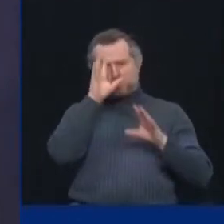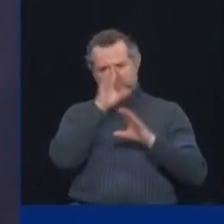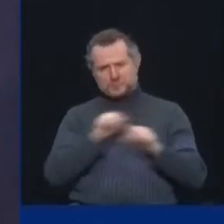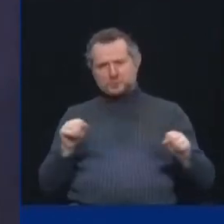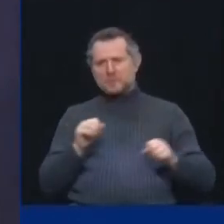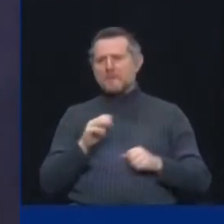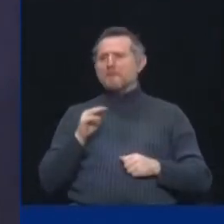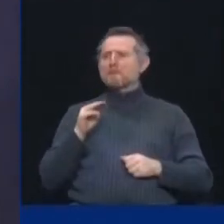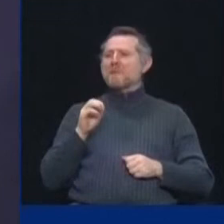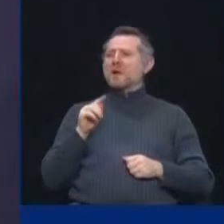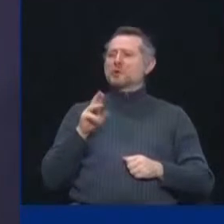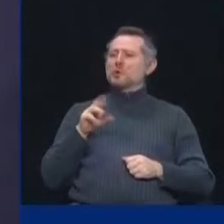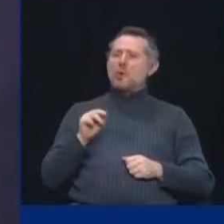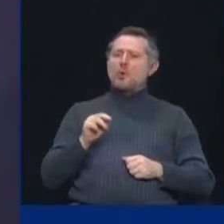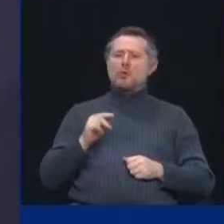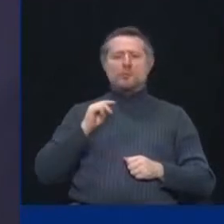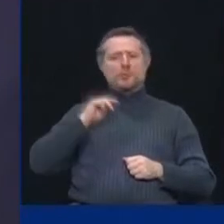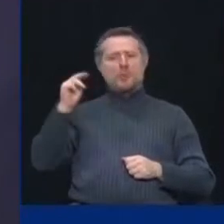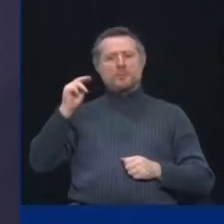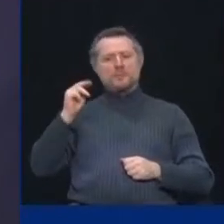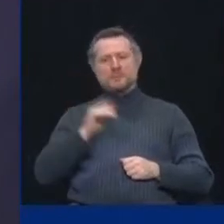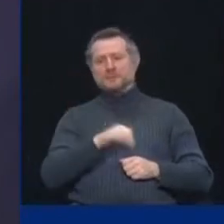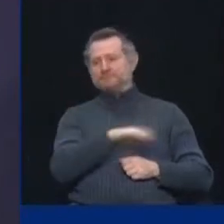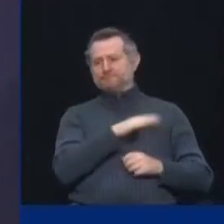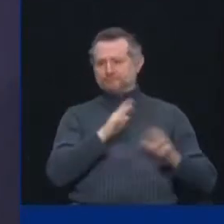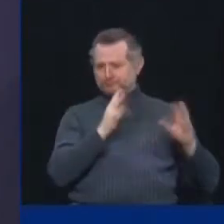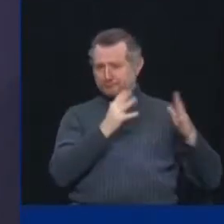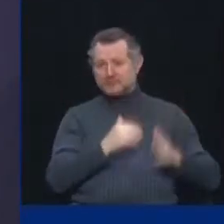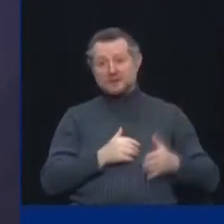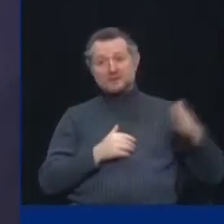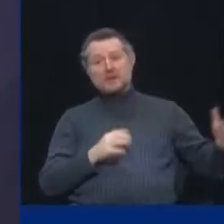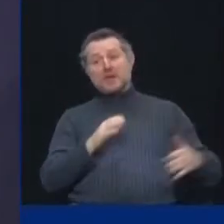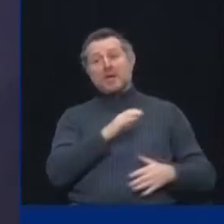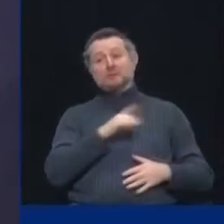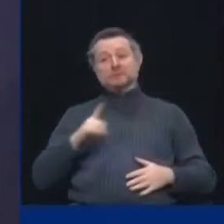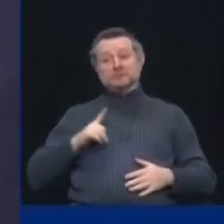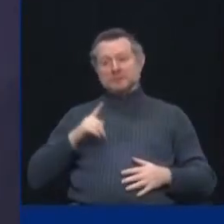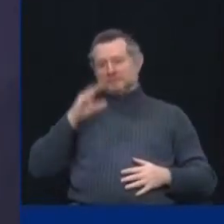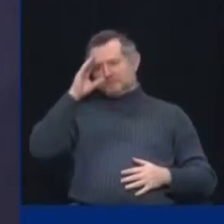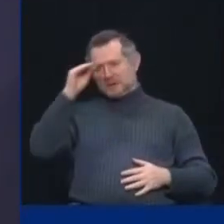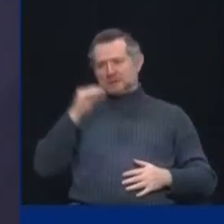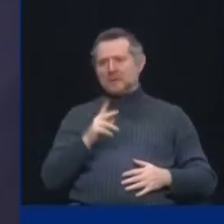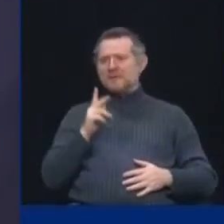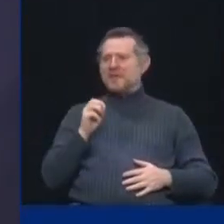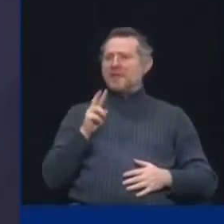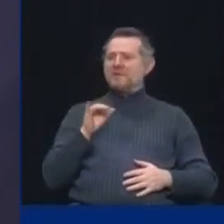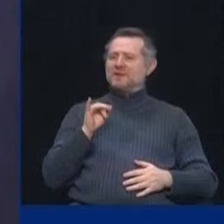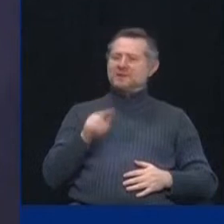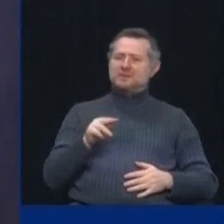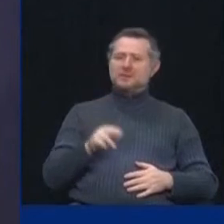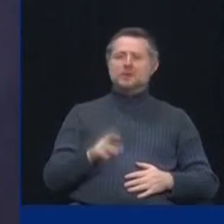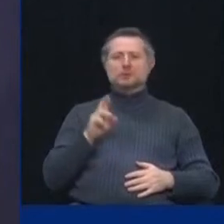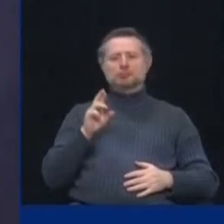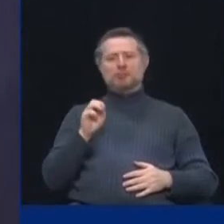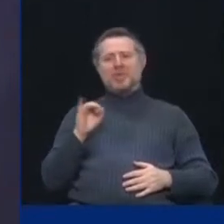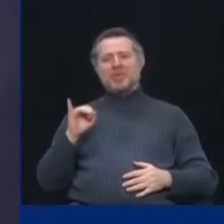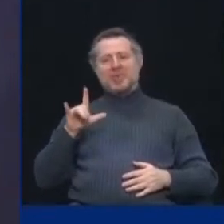applause. We have Council Member Kevin Riley. Thank you, and thank you for all your help on this.